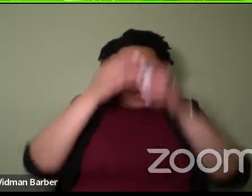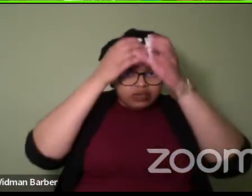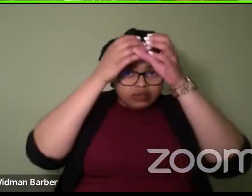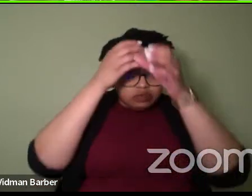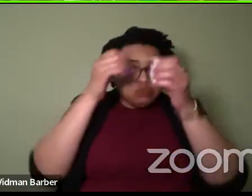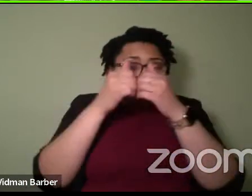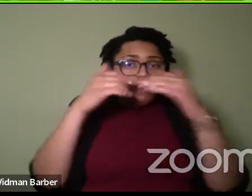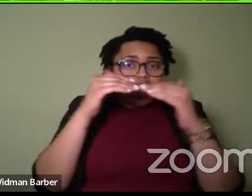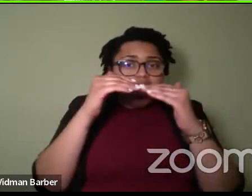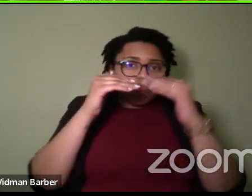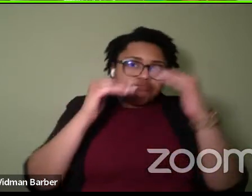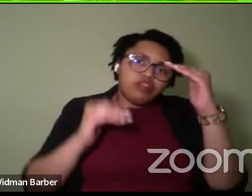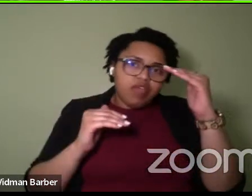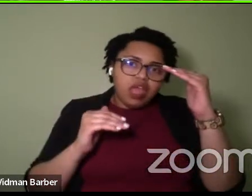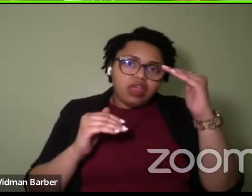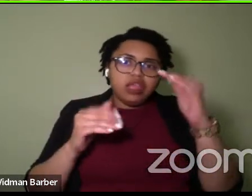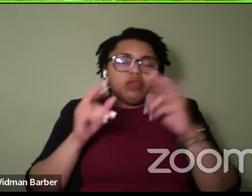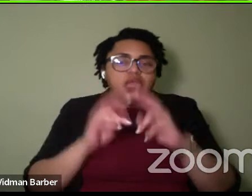peoples. Thank you.